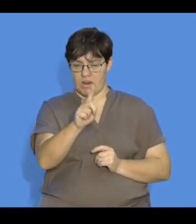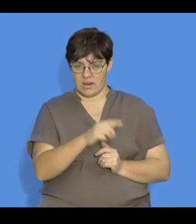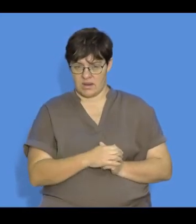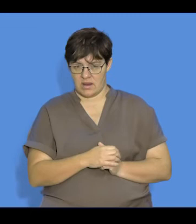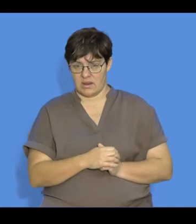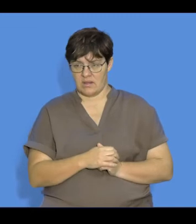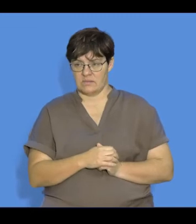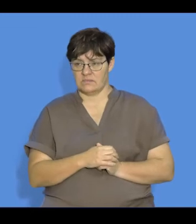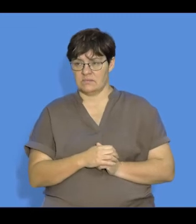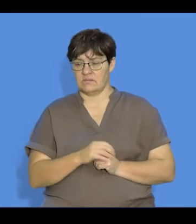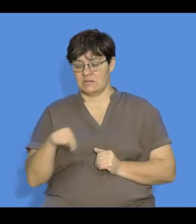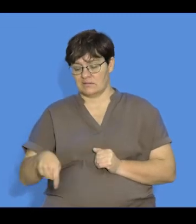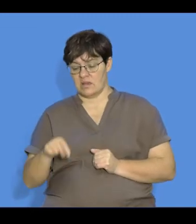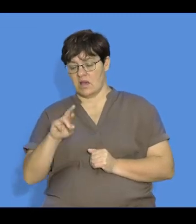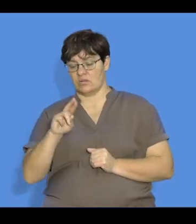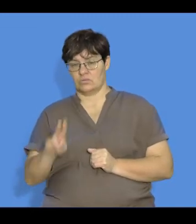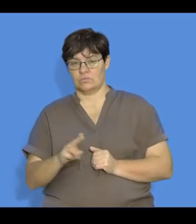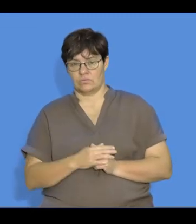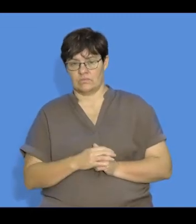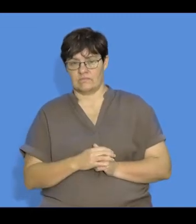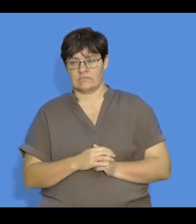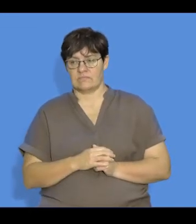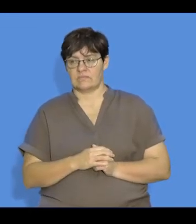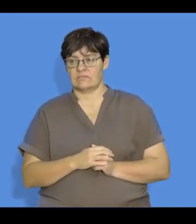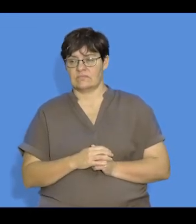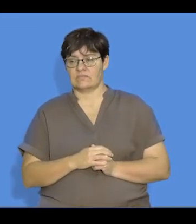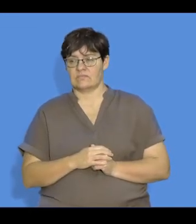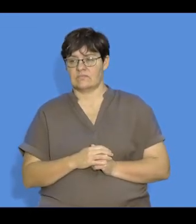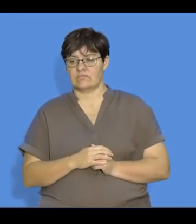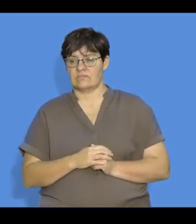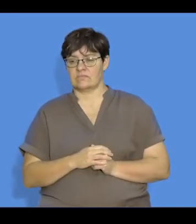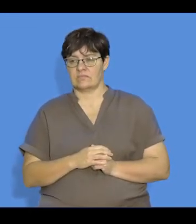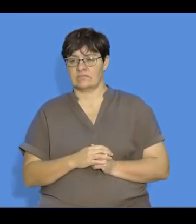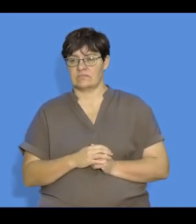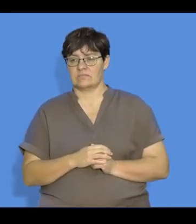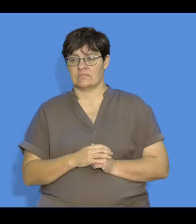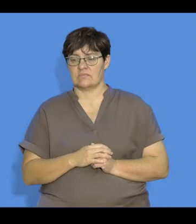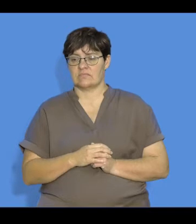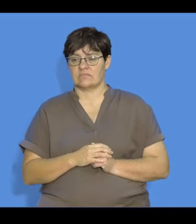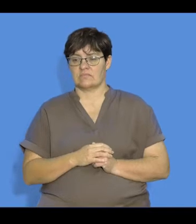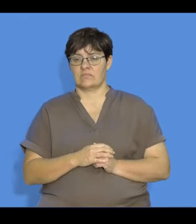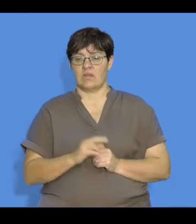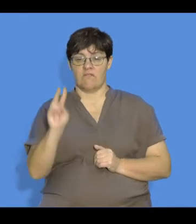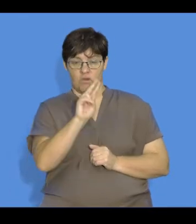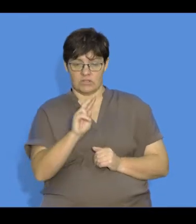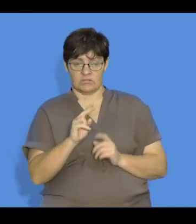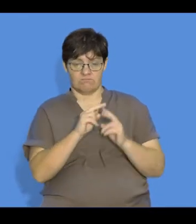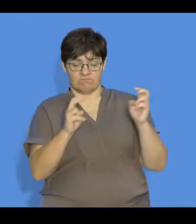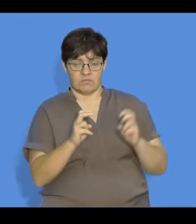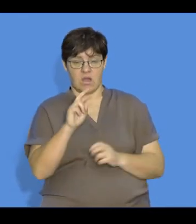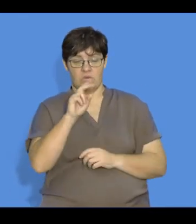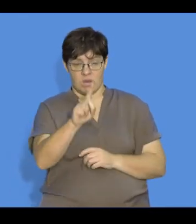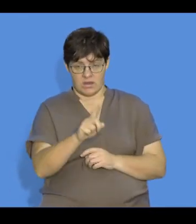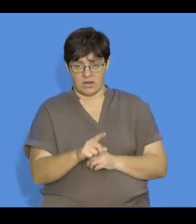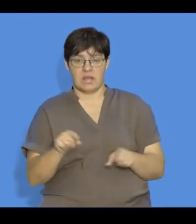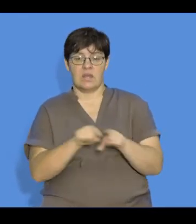call it R1. So this is R1, okay, that's R2, right? So voltage across R1,